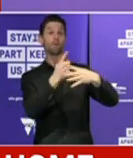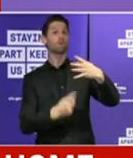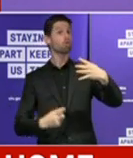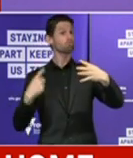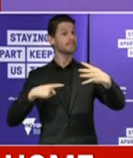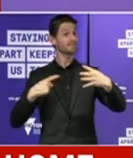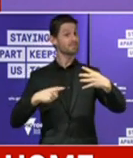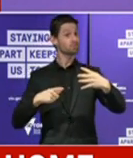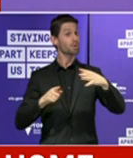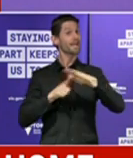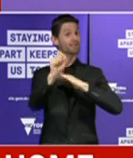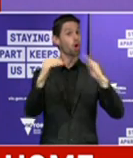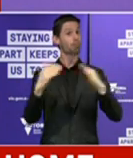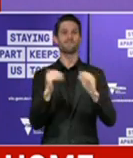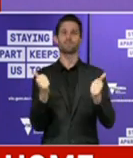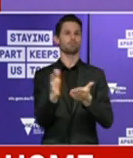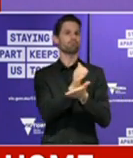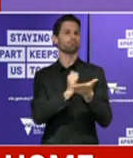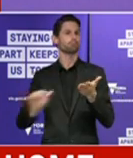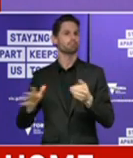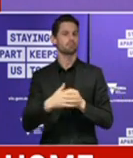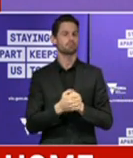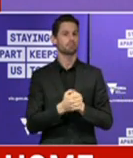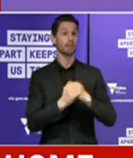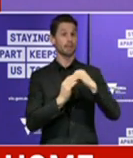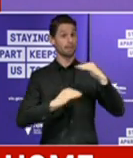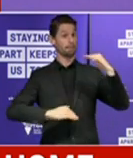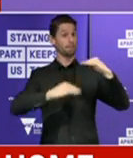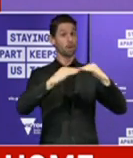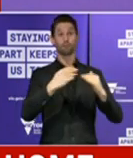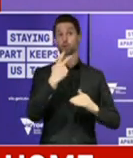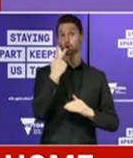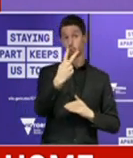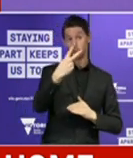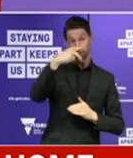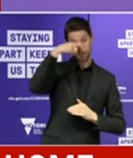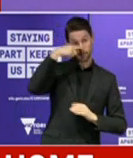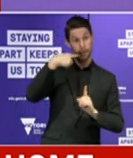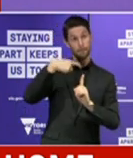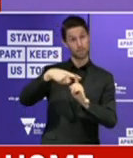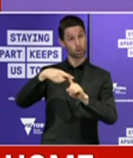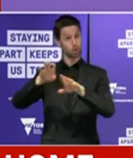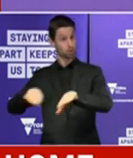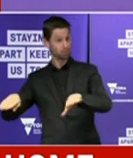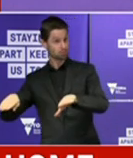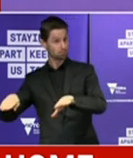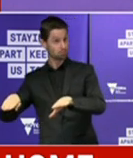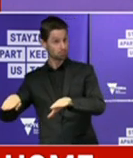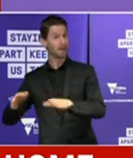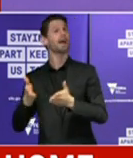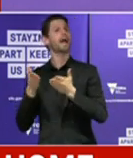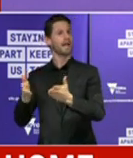be removed. A maximum of 2 people plus dependents once a day will be able to